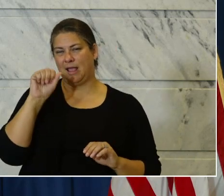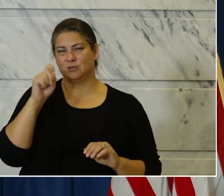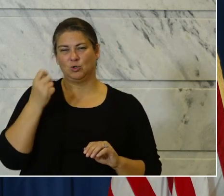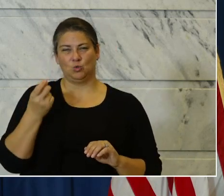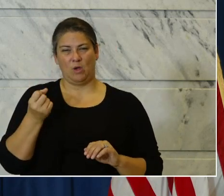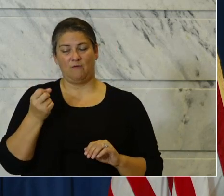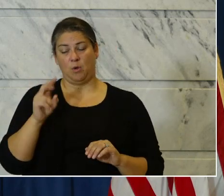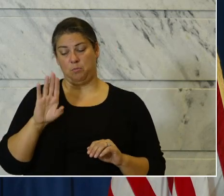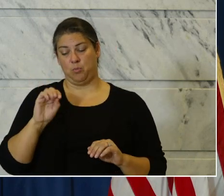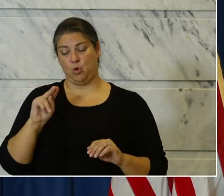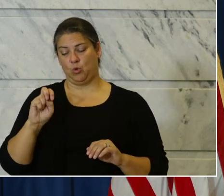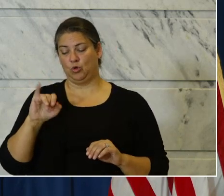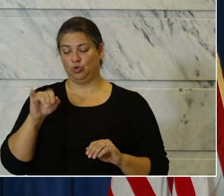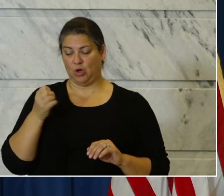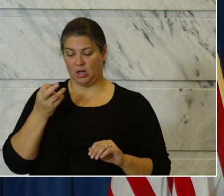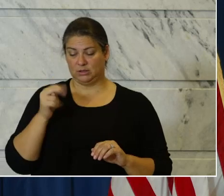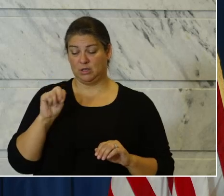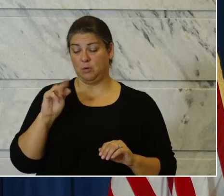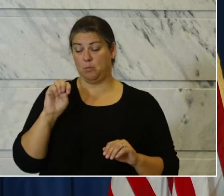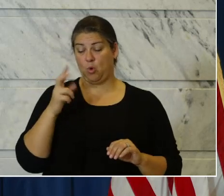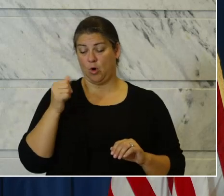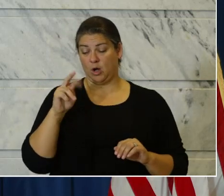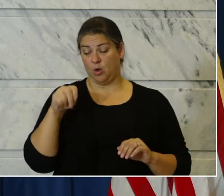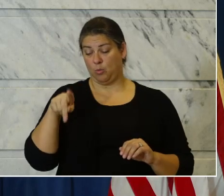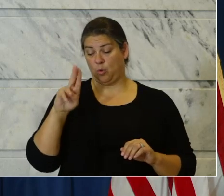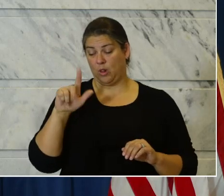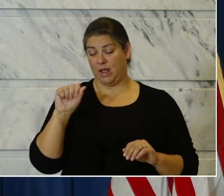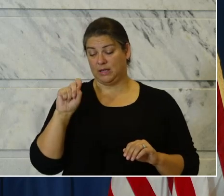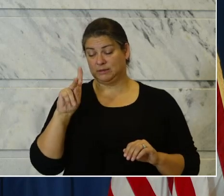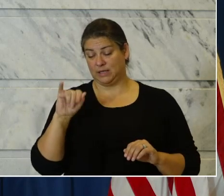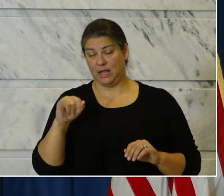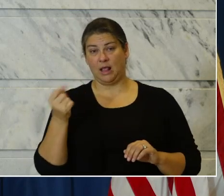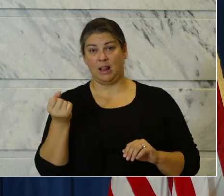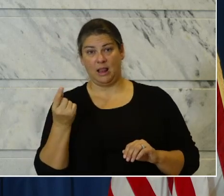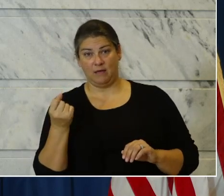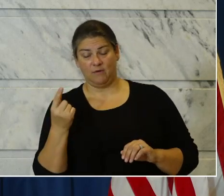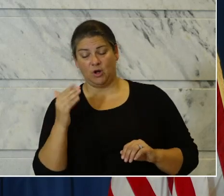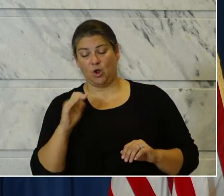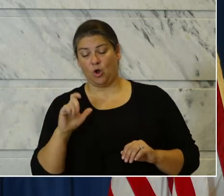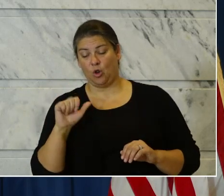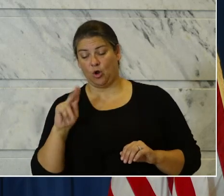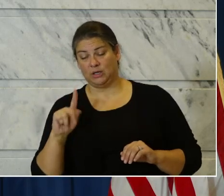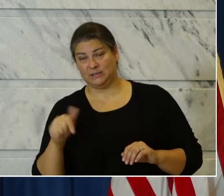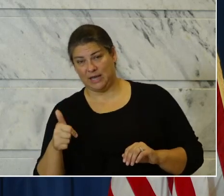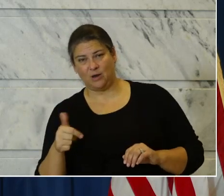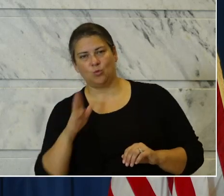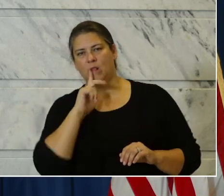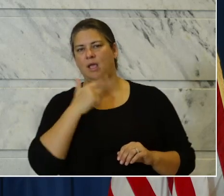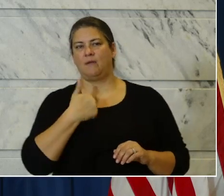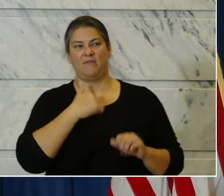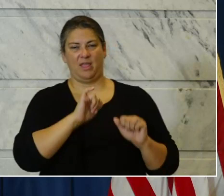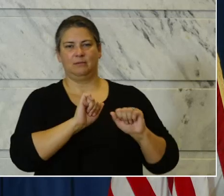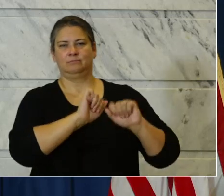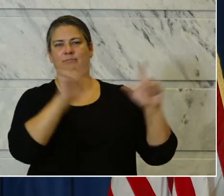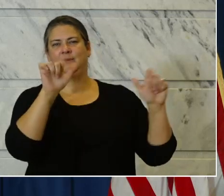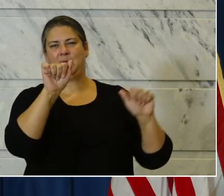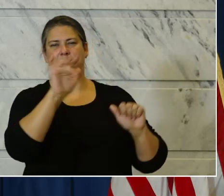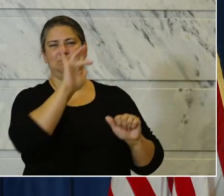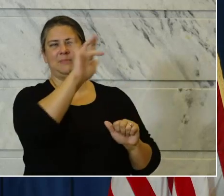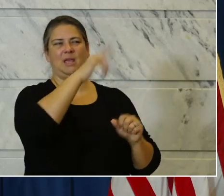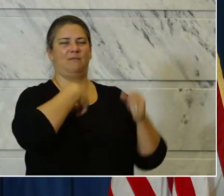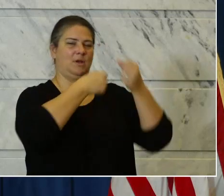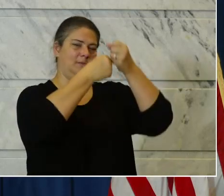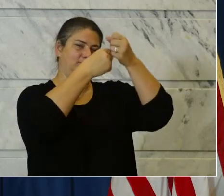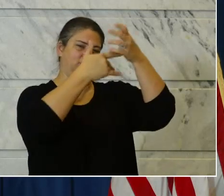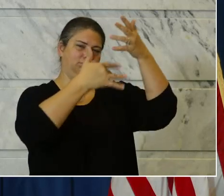and Boone, Johnson, Morgan, Pulaski 11, Allen and Clark 10. A lot more counties with